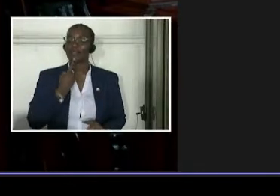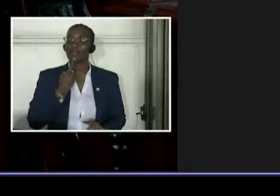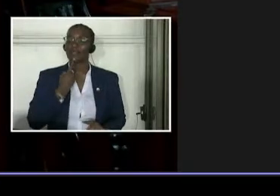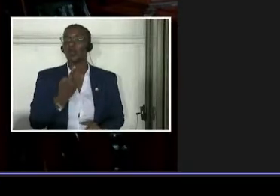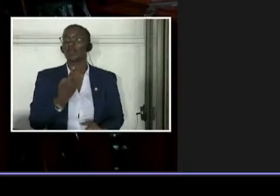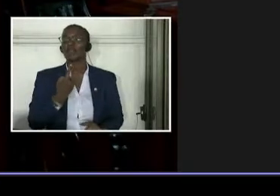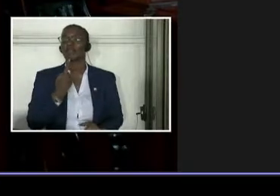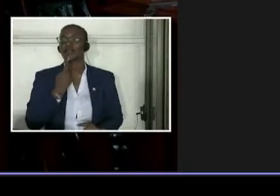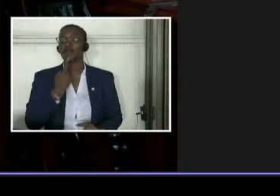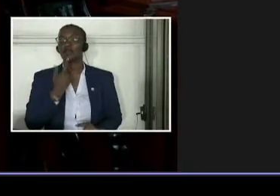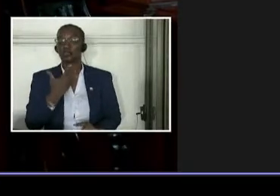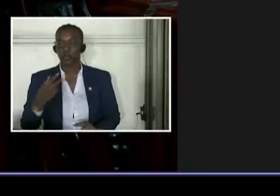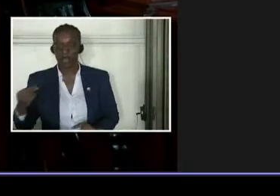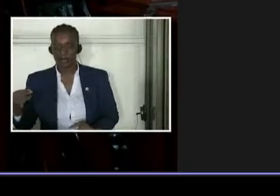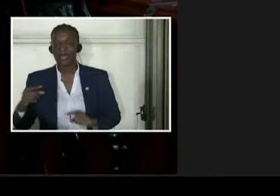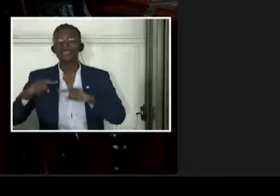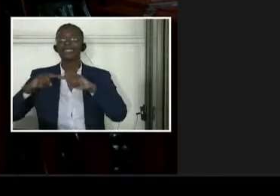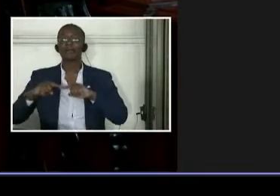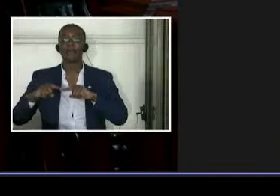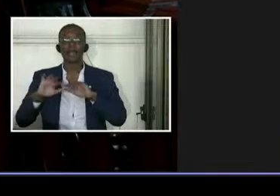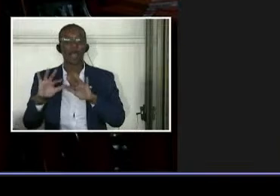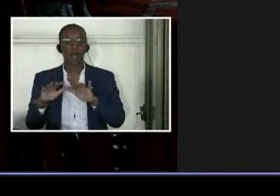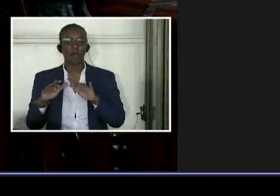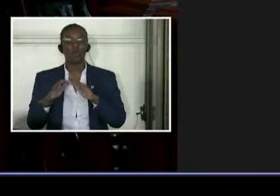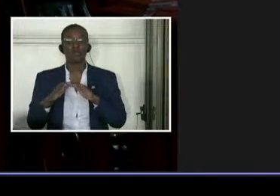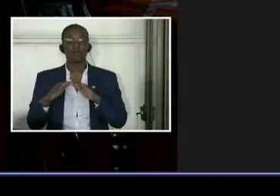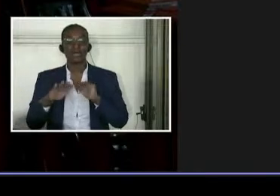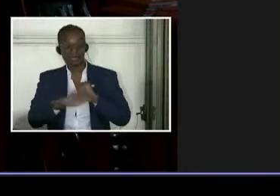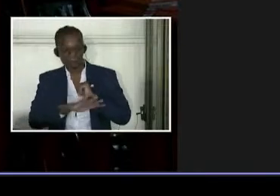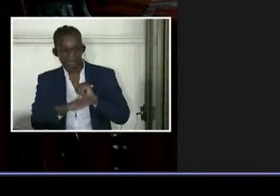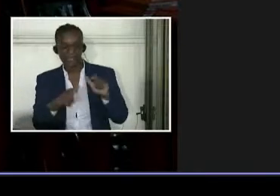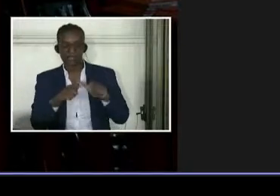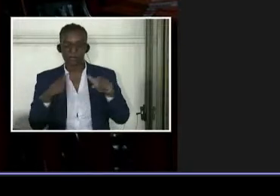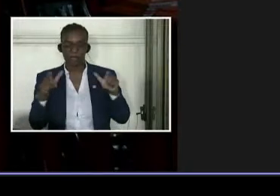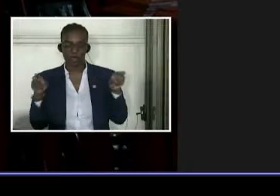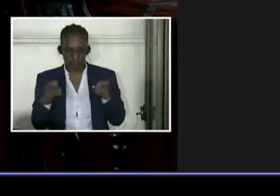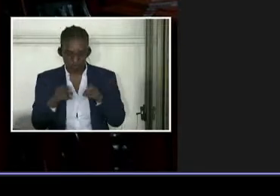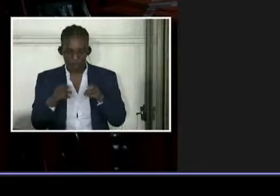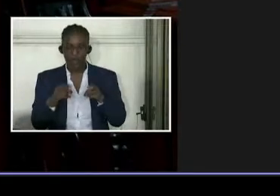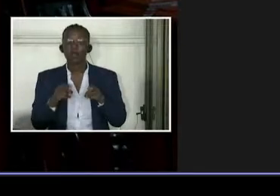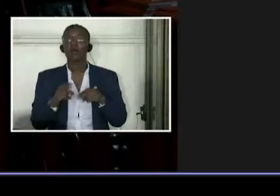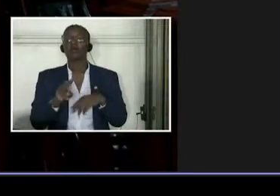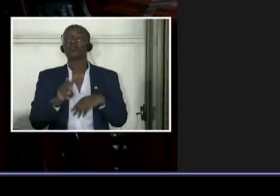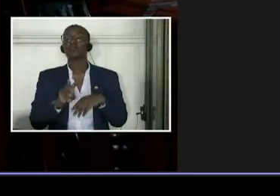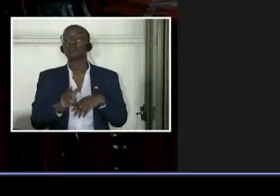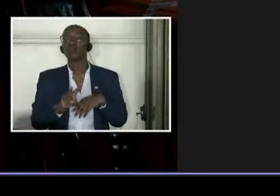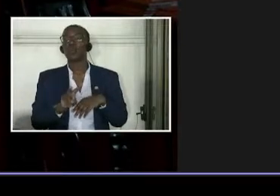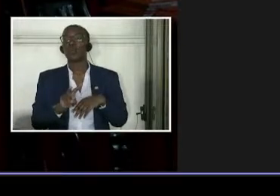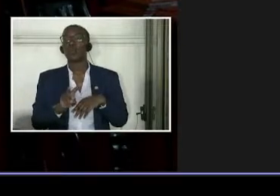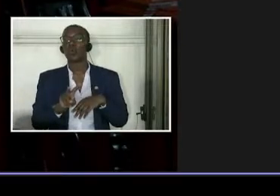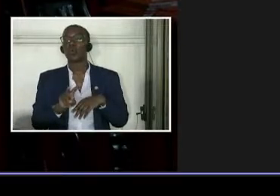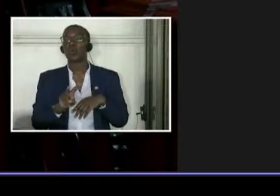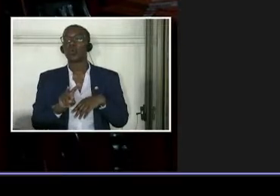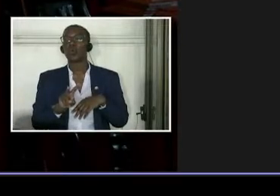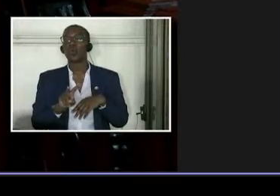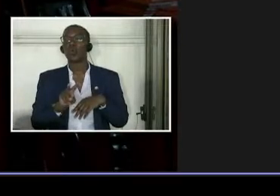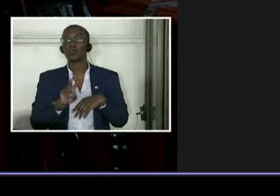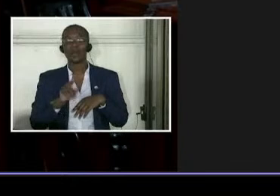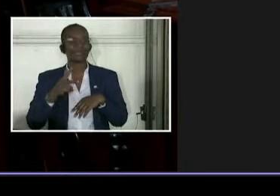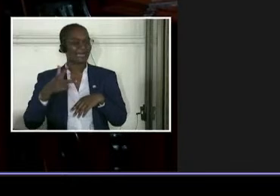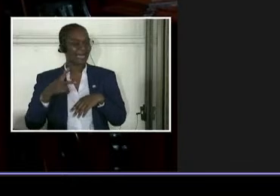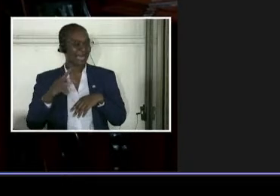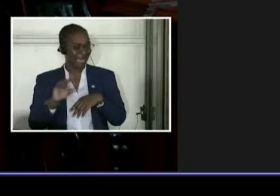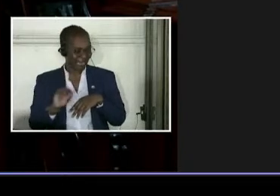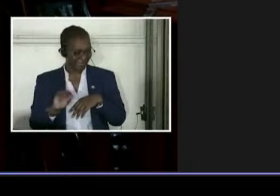month, depending on the size, are housing an estimated 288 people in that area. A further 54